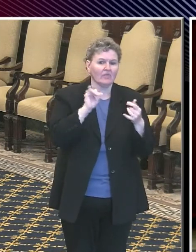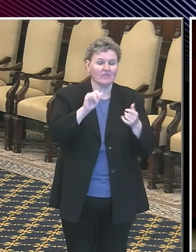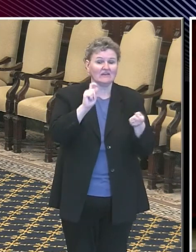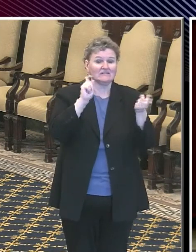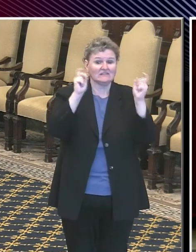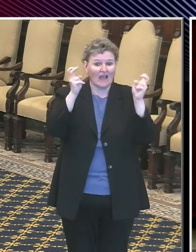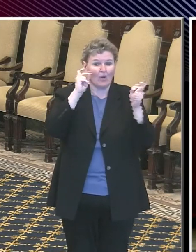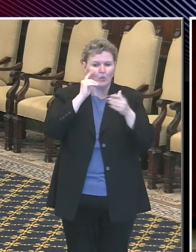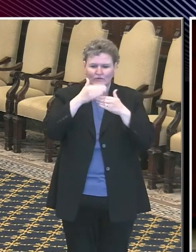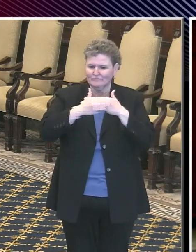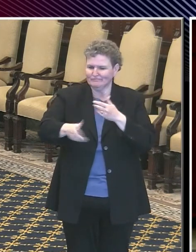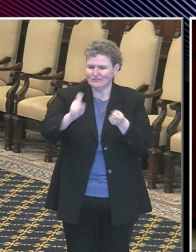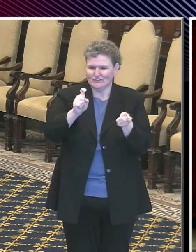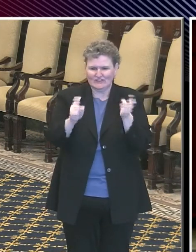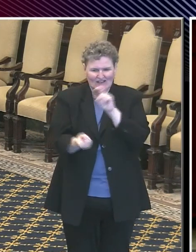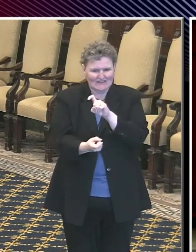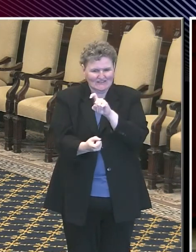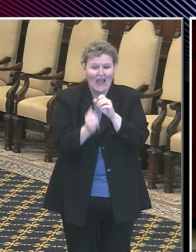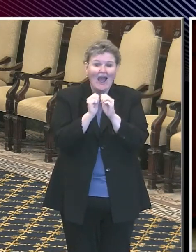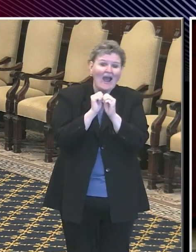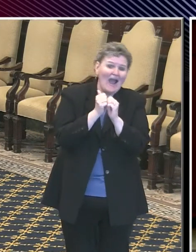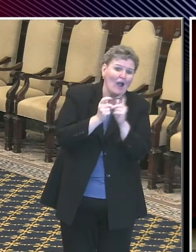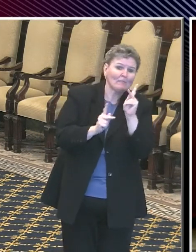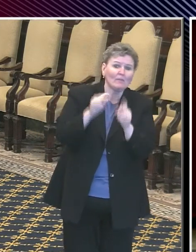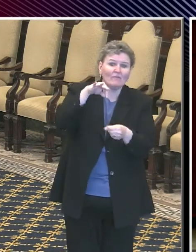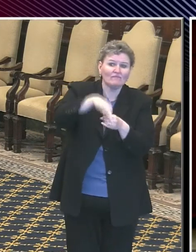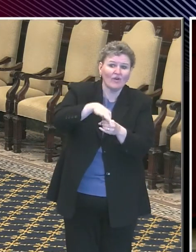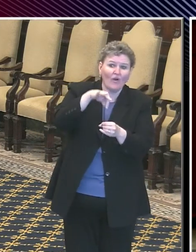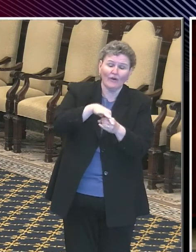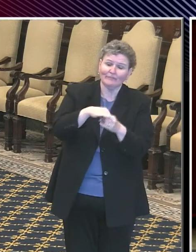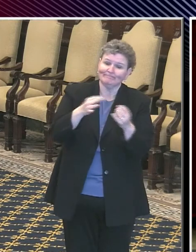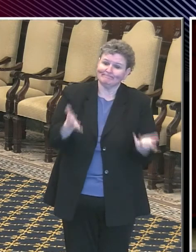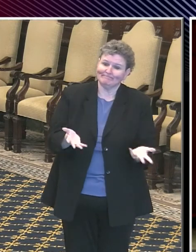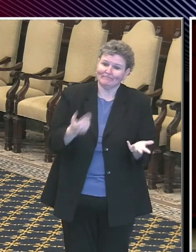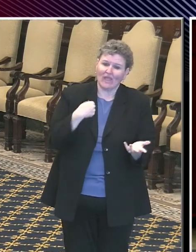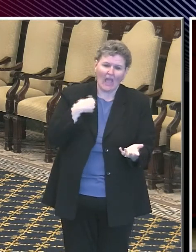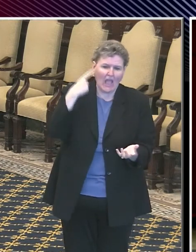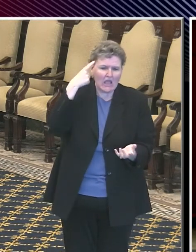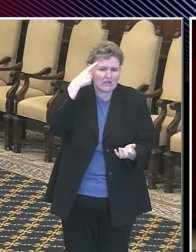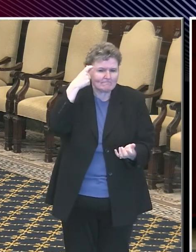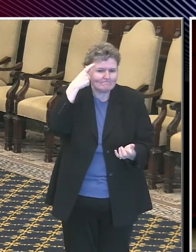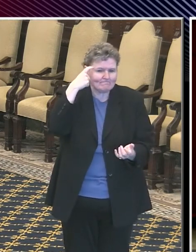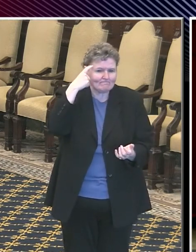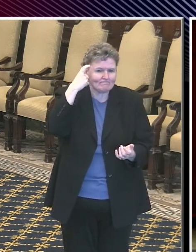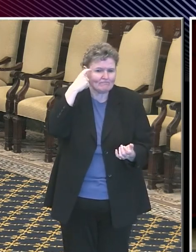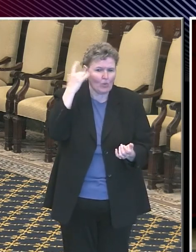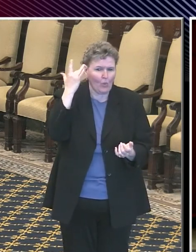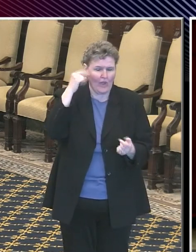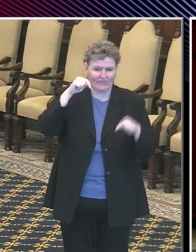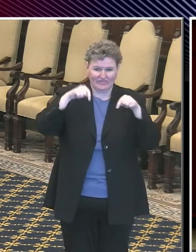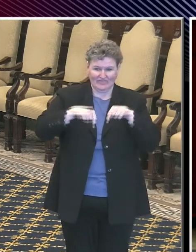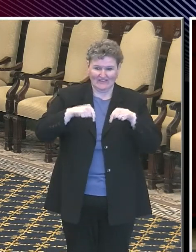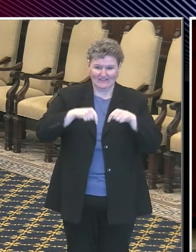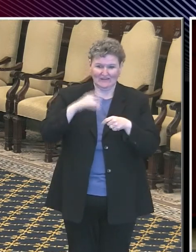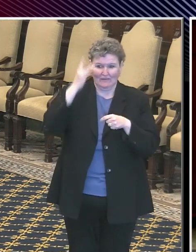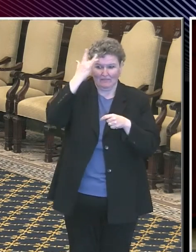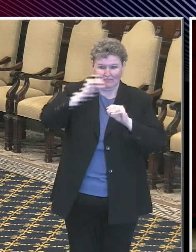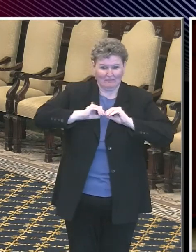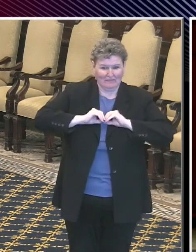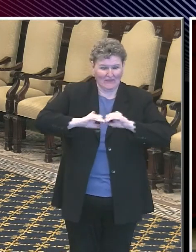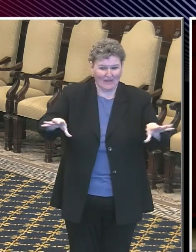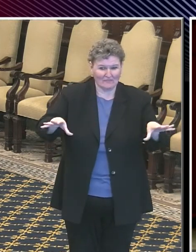think there's a few moving pieces, but we're working very well with SEPTA and the airport in order to address those issues.